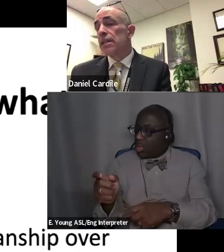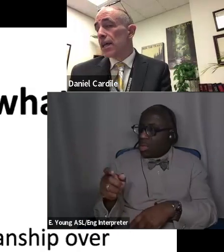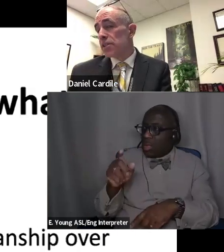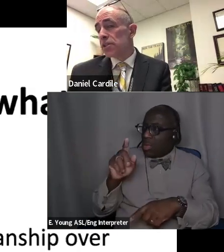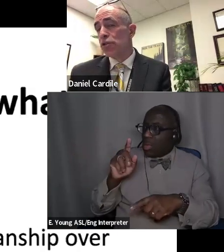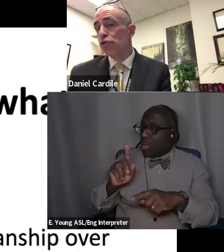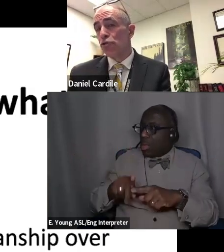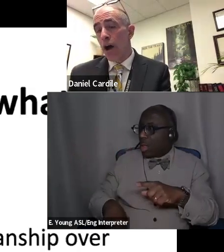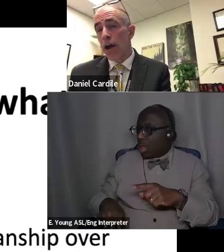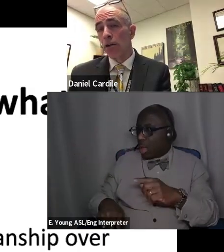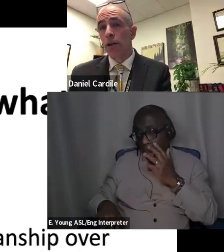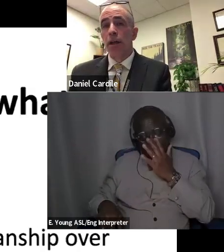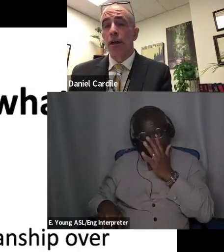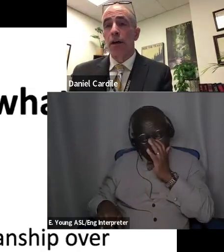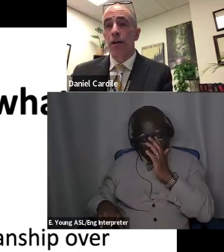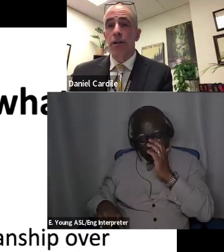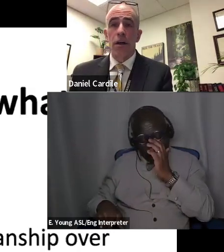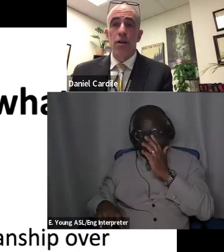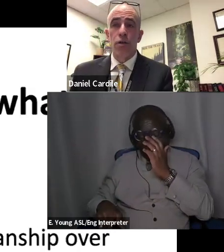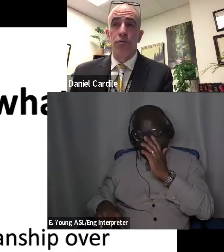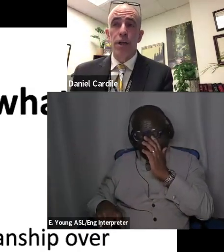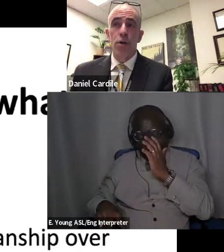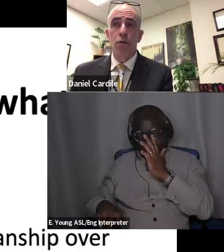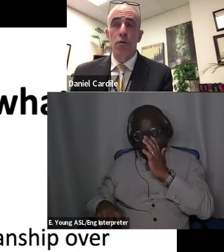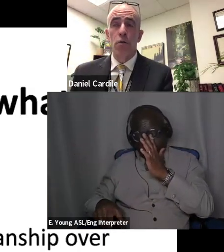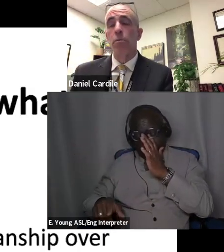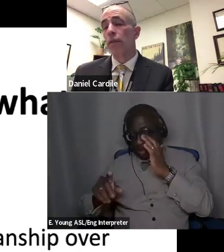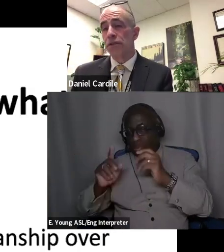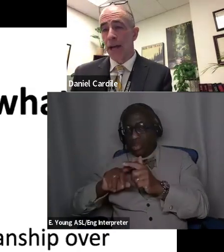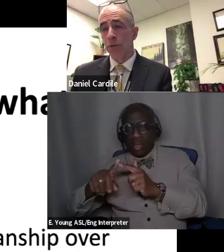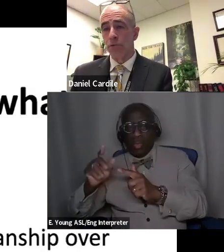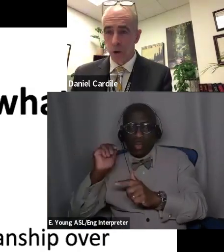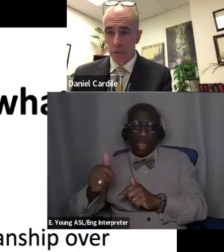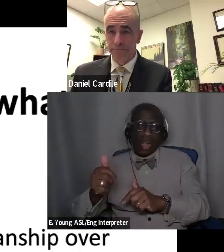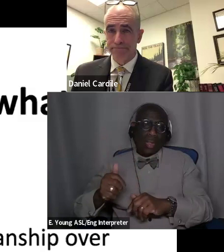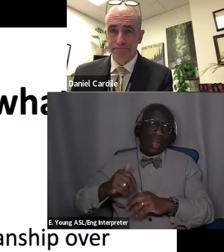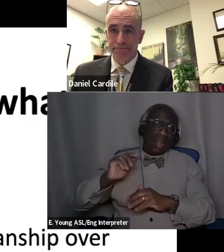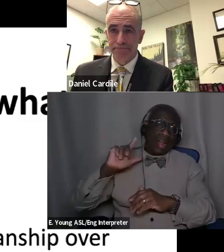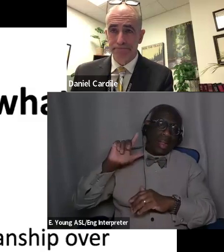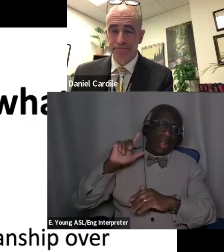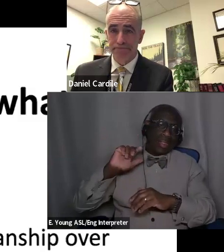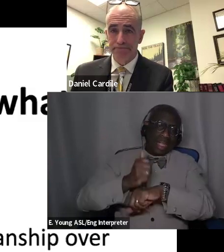for a contested trial 3 or 4 months down the road.